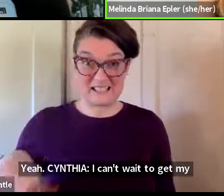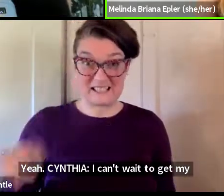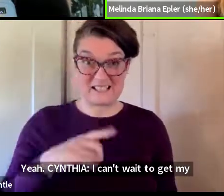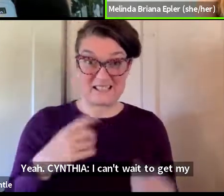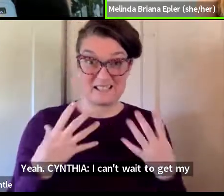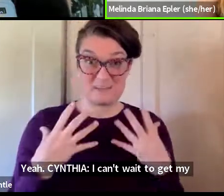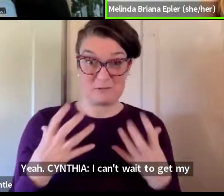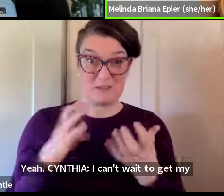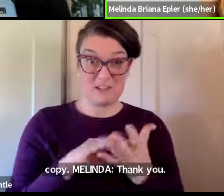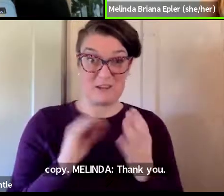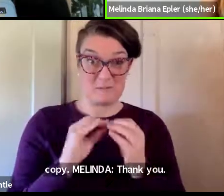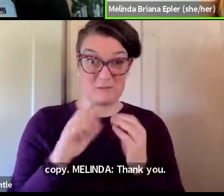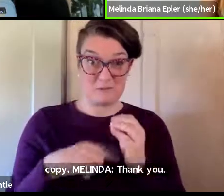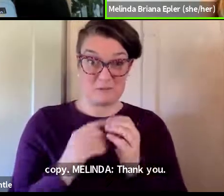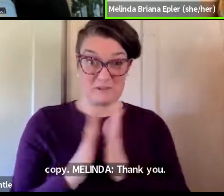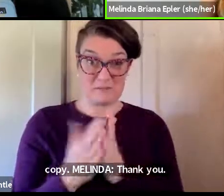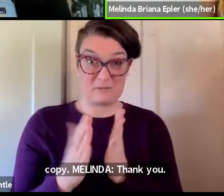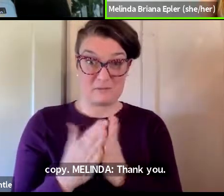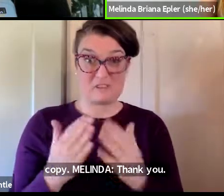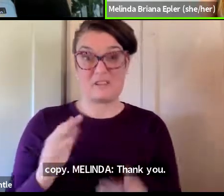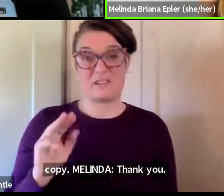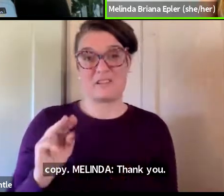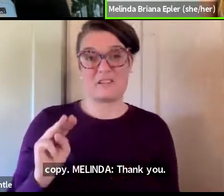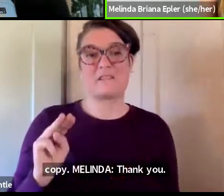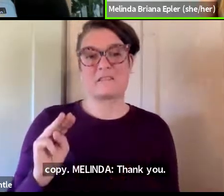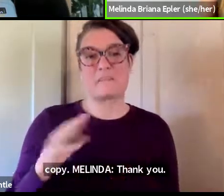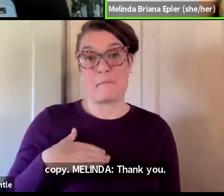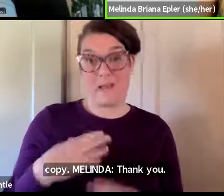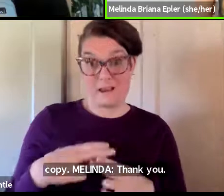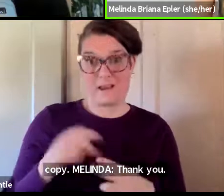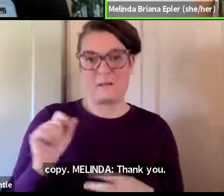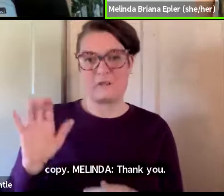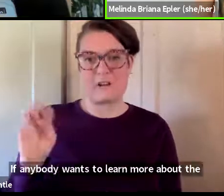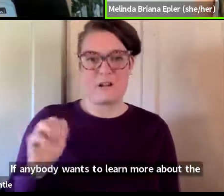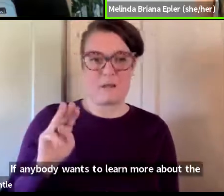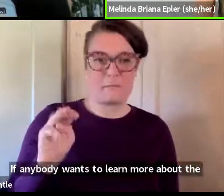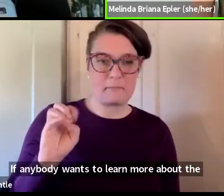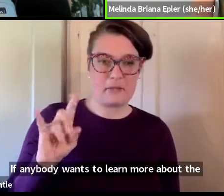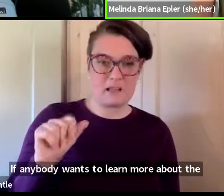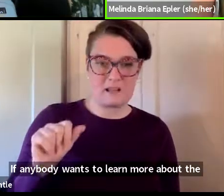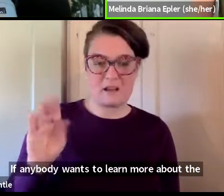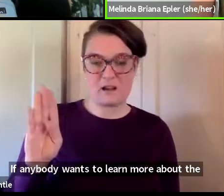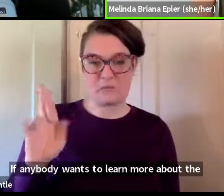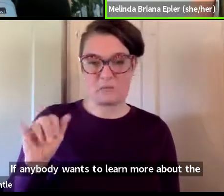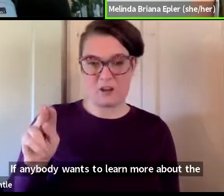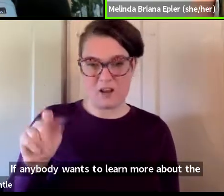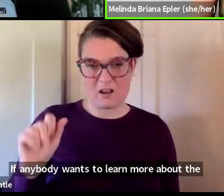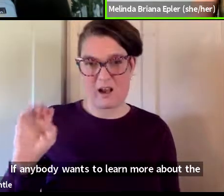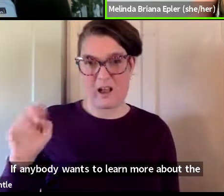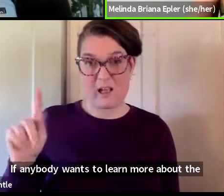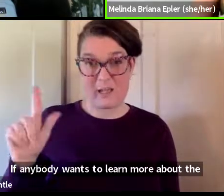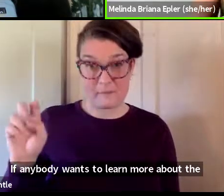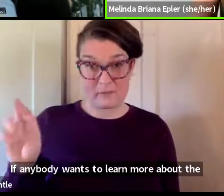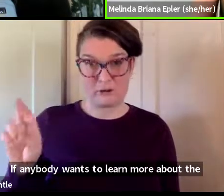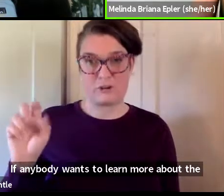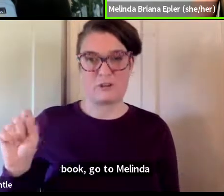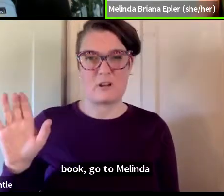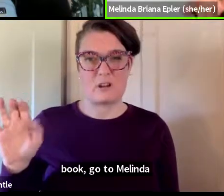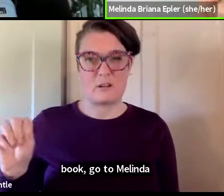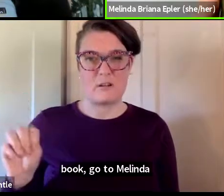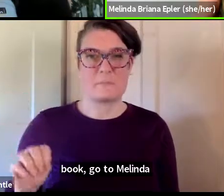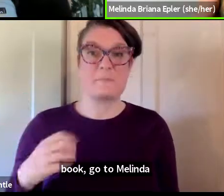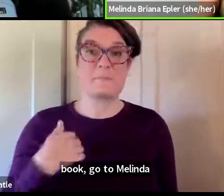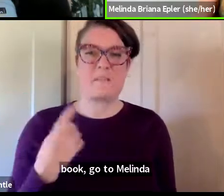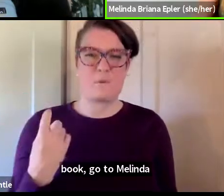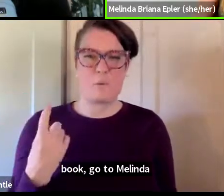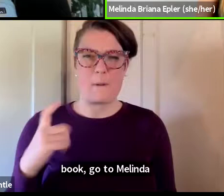to learn more about the book, go to melindabriannaepler.com too. So I have one more question, and